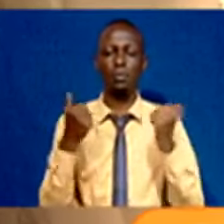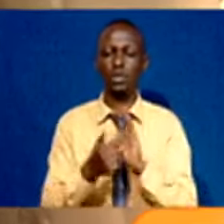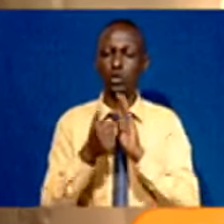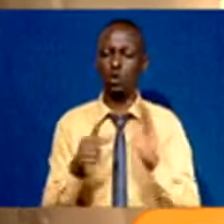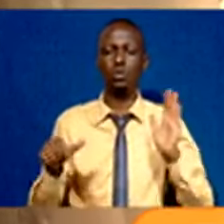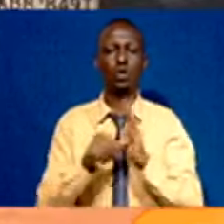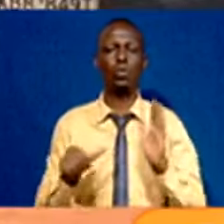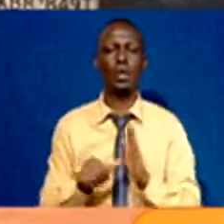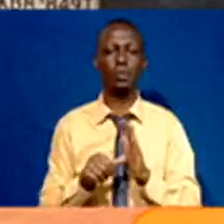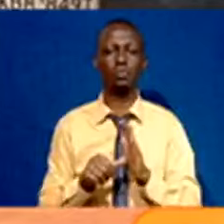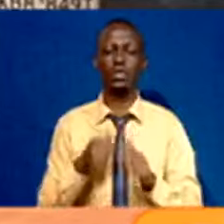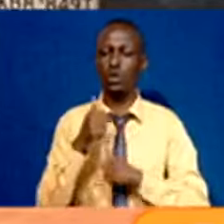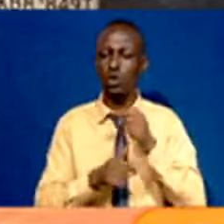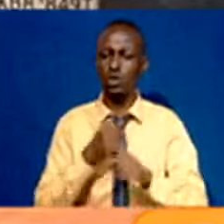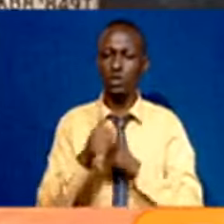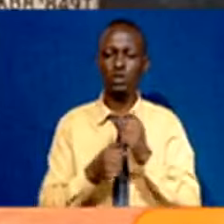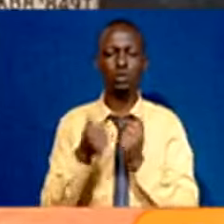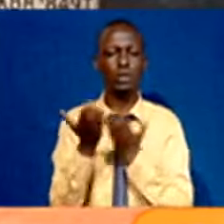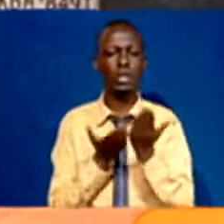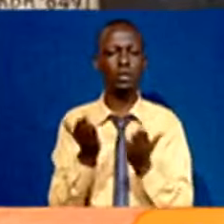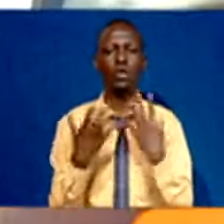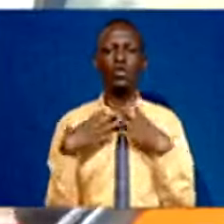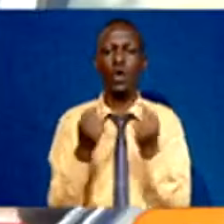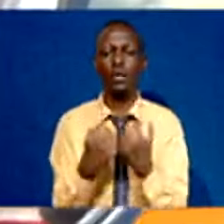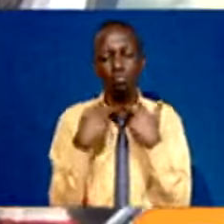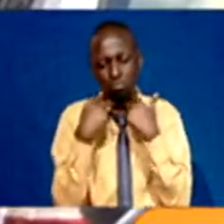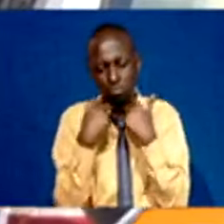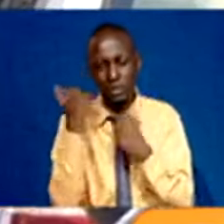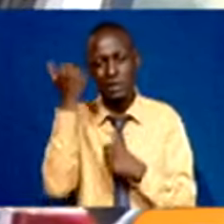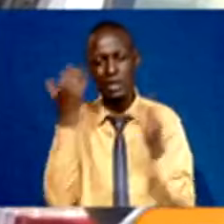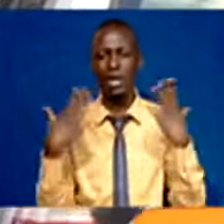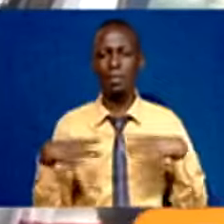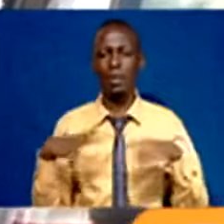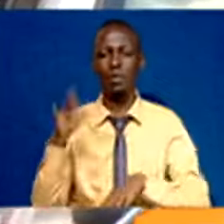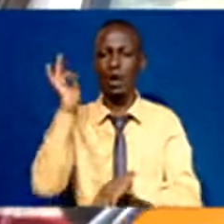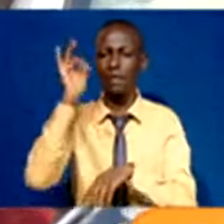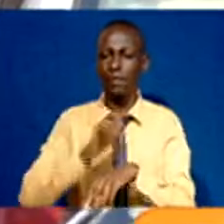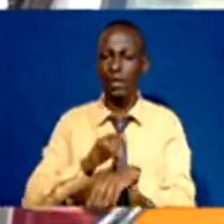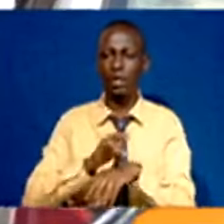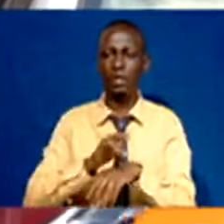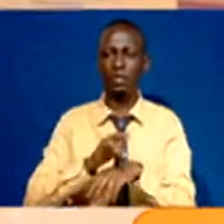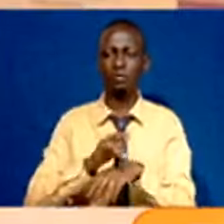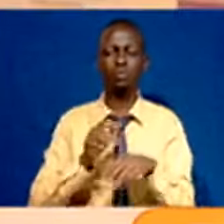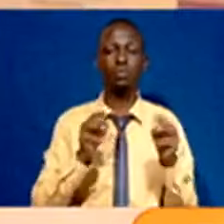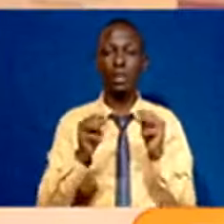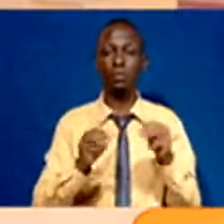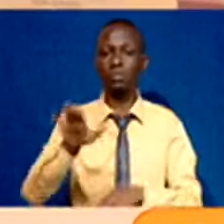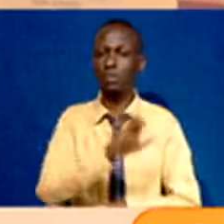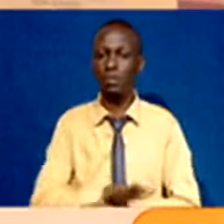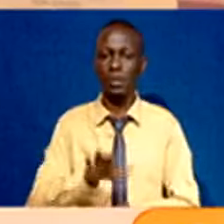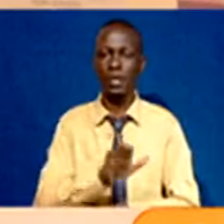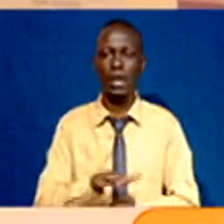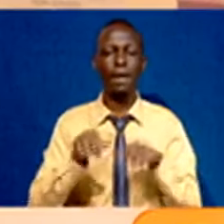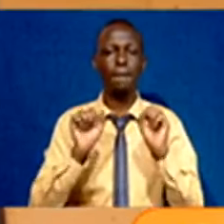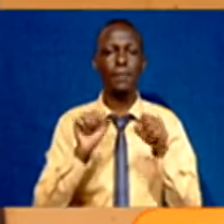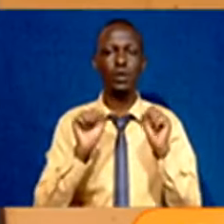crisis persists. Patients are already feeling pinched. So dire is the situation that the management here has been forced